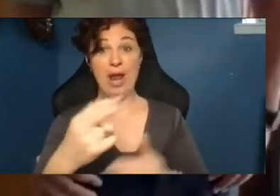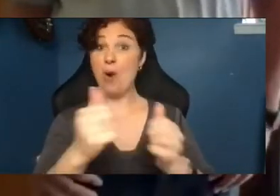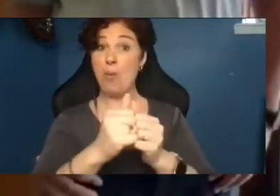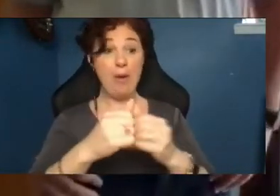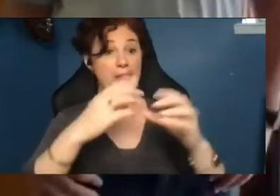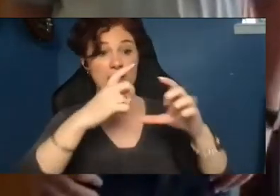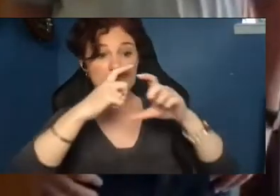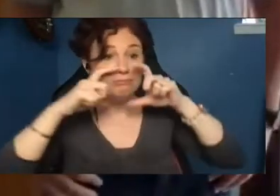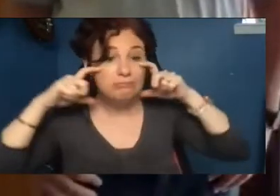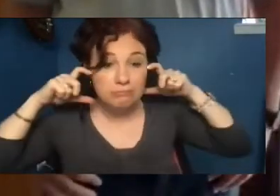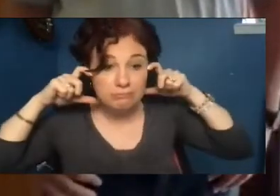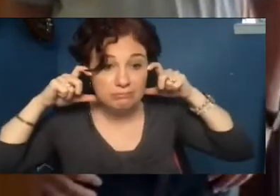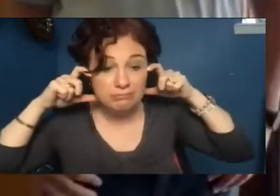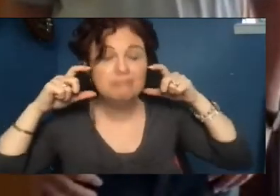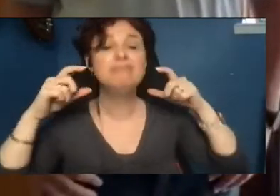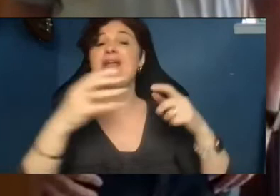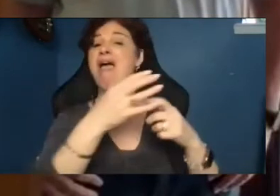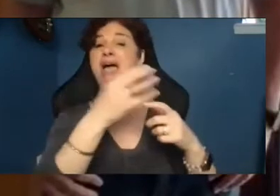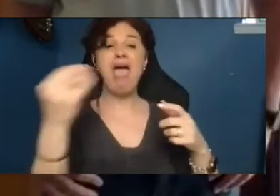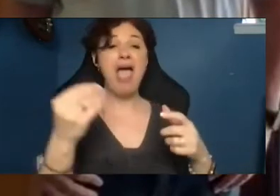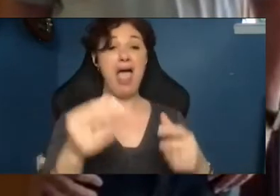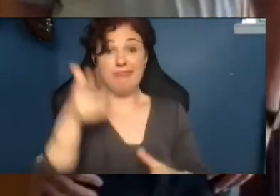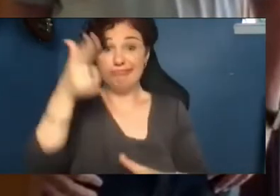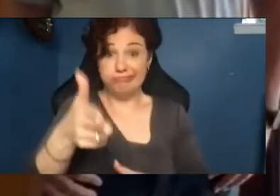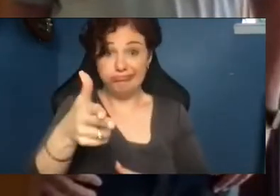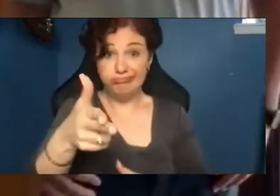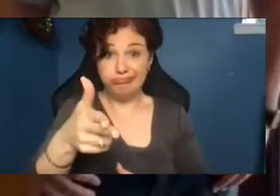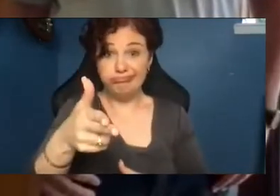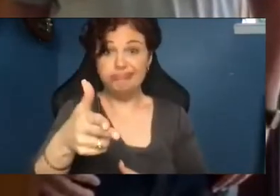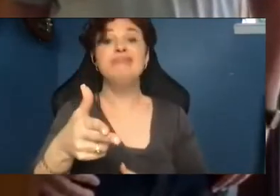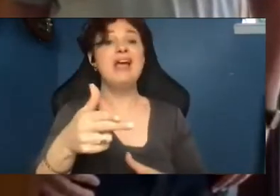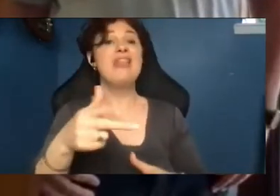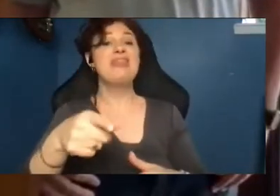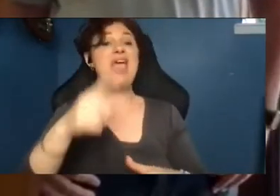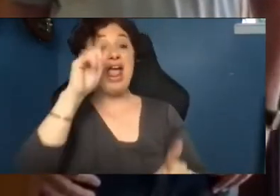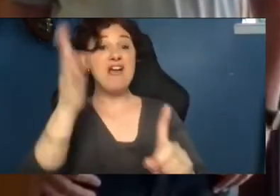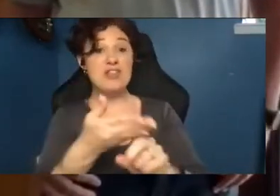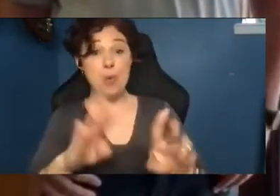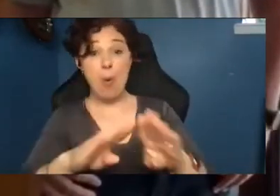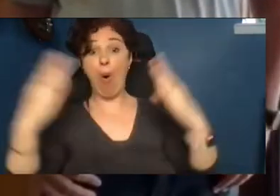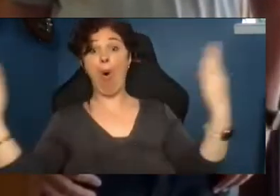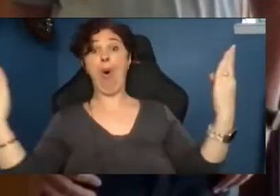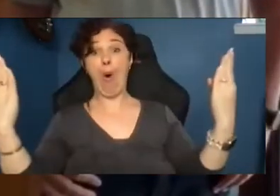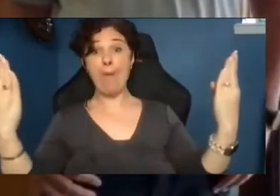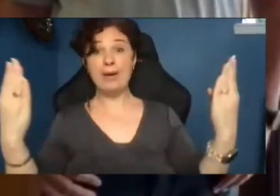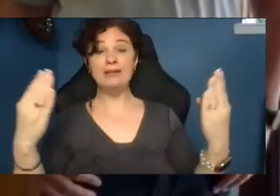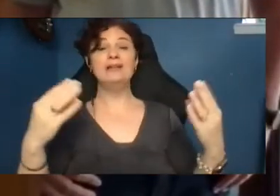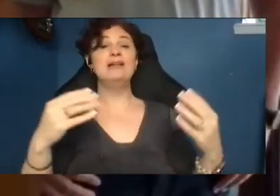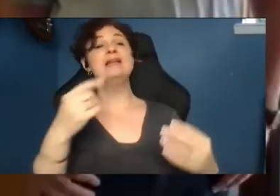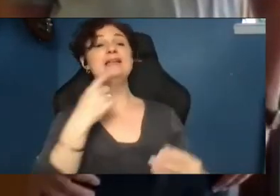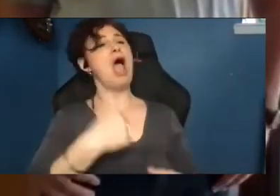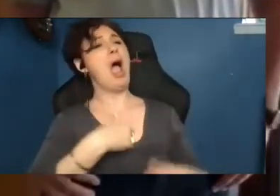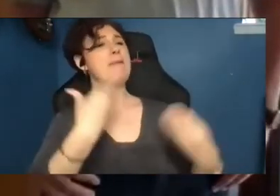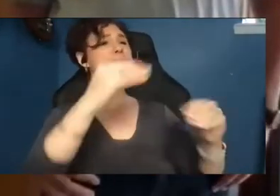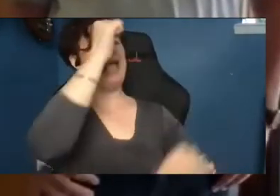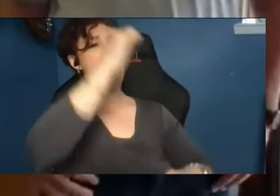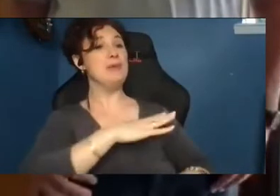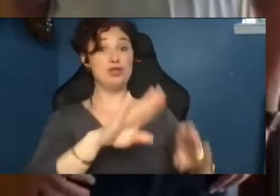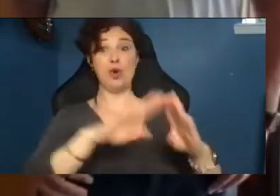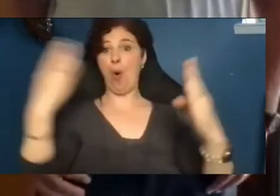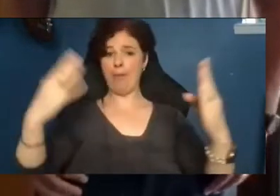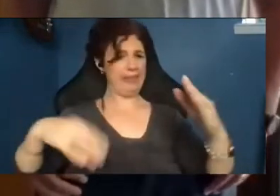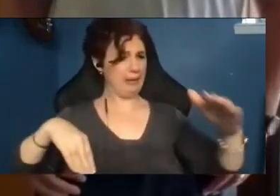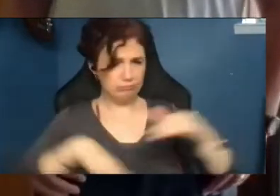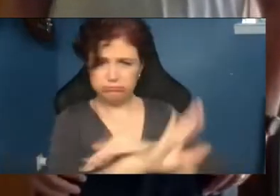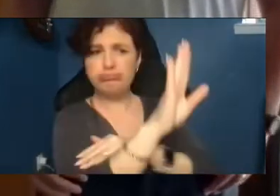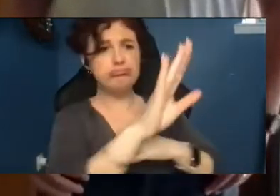bandanas across their face and hold her at gunpoint. They convince her to open the door, posing as salesmen. She opens the door, they barge